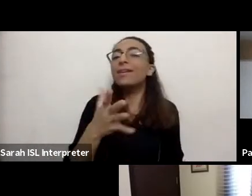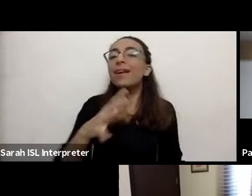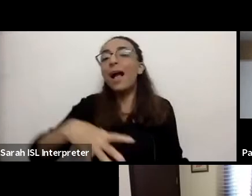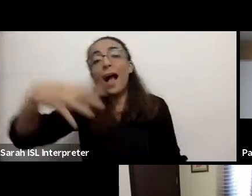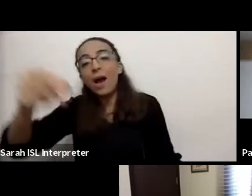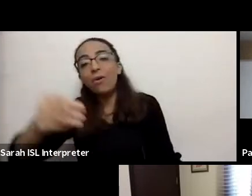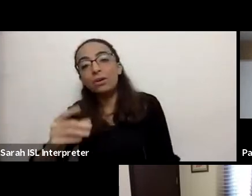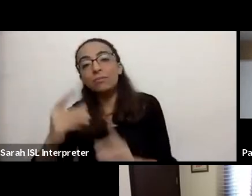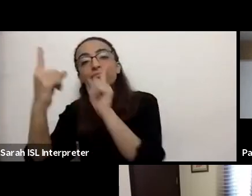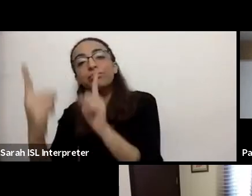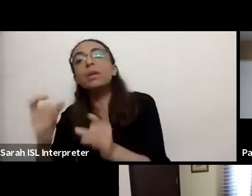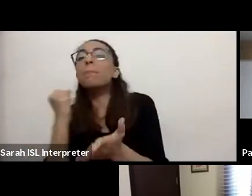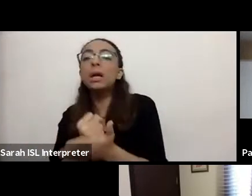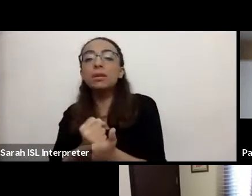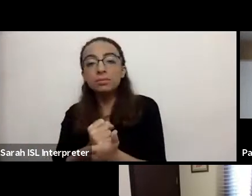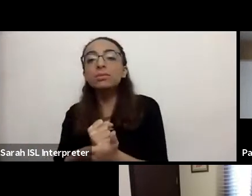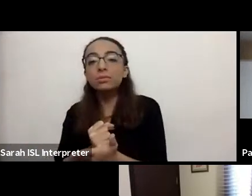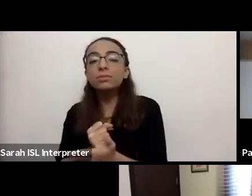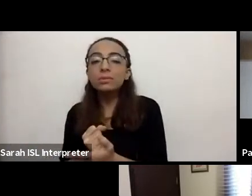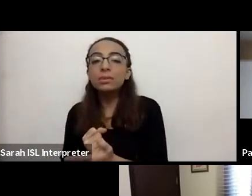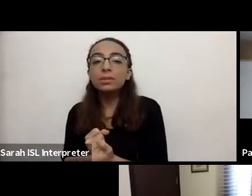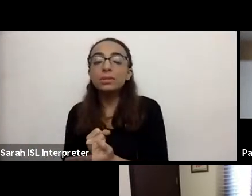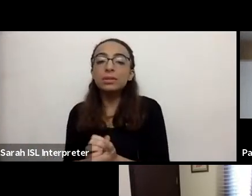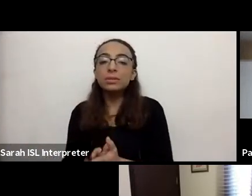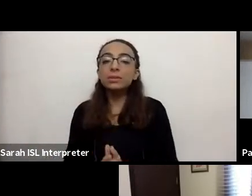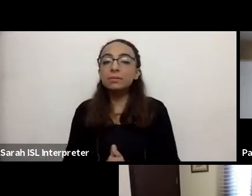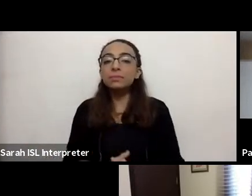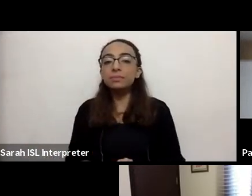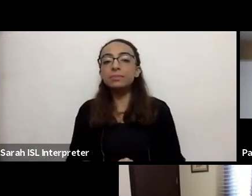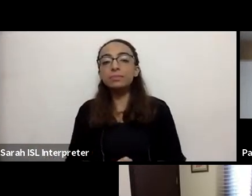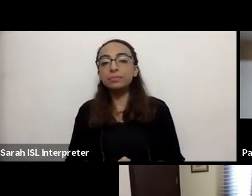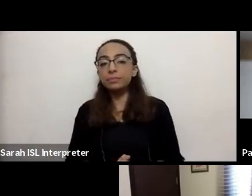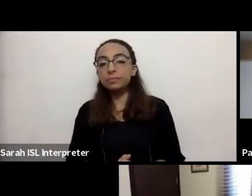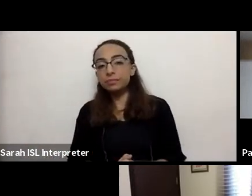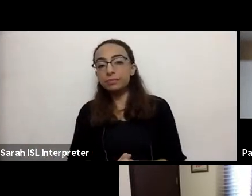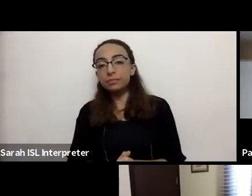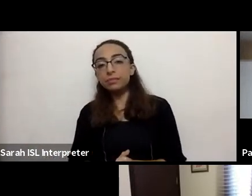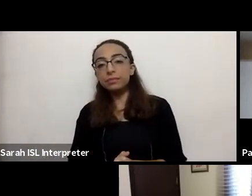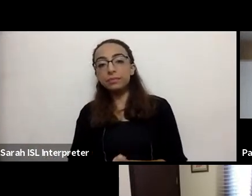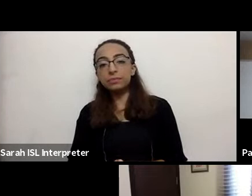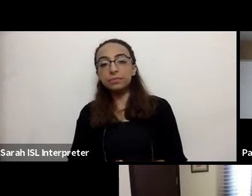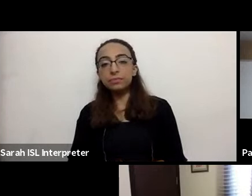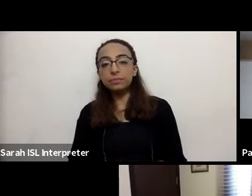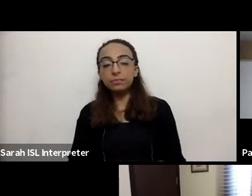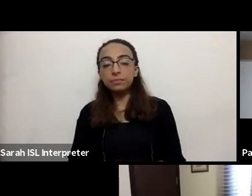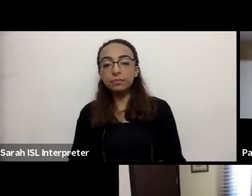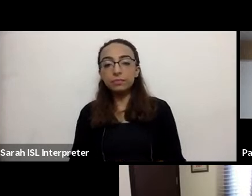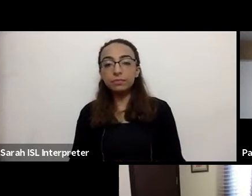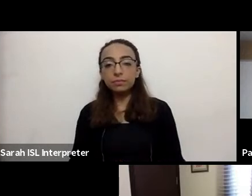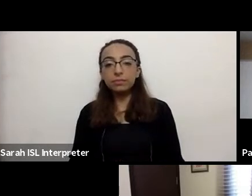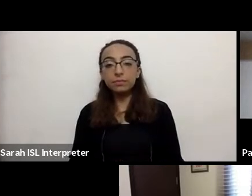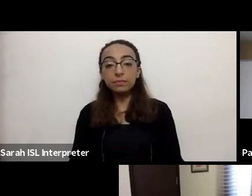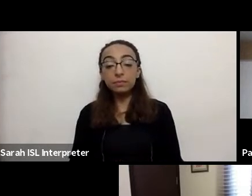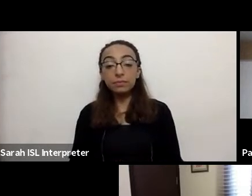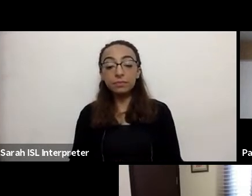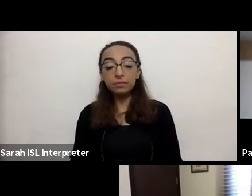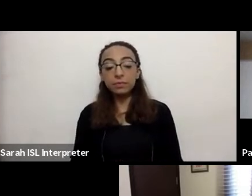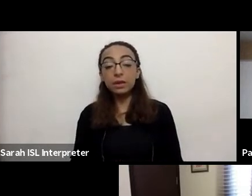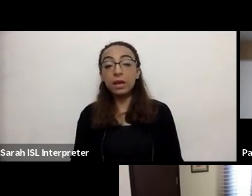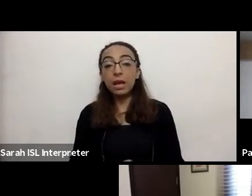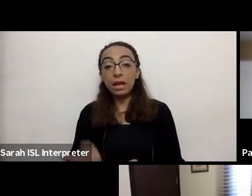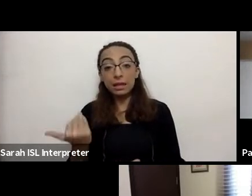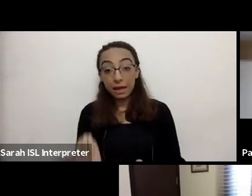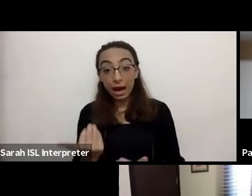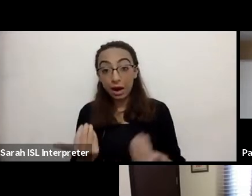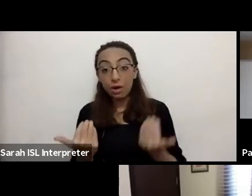are large employers for people with disability. So this is a time around, in this time